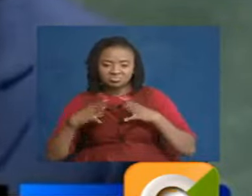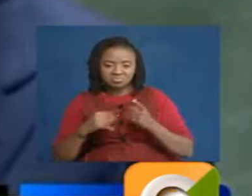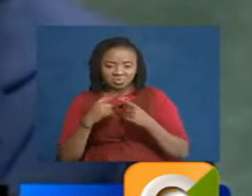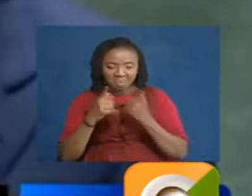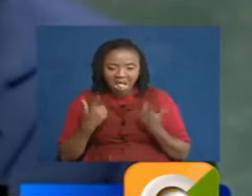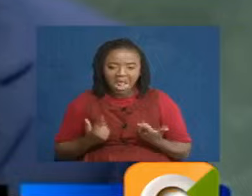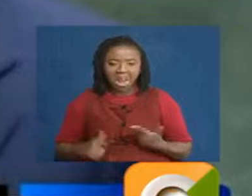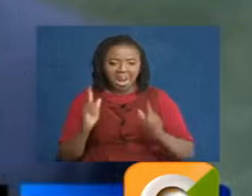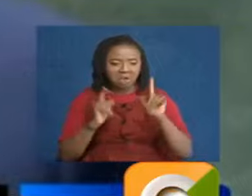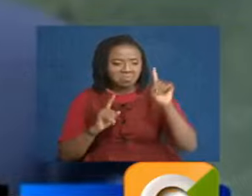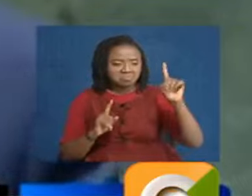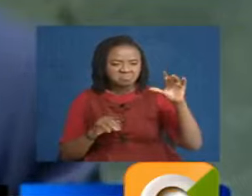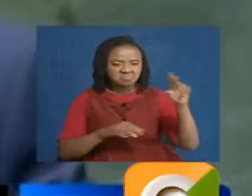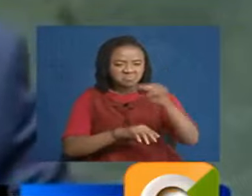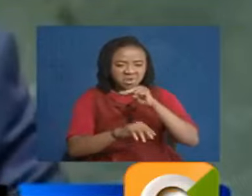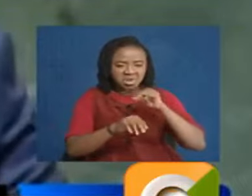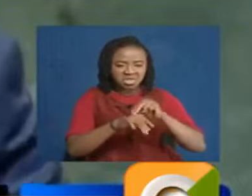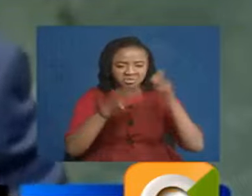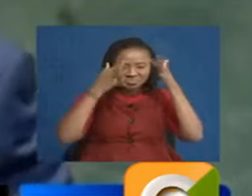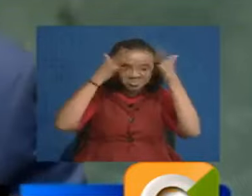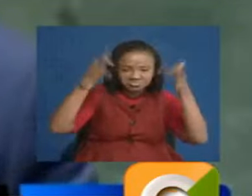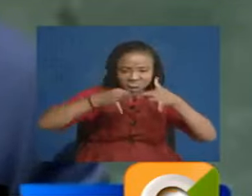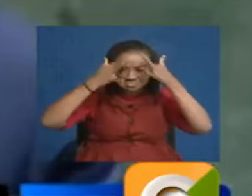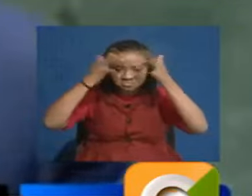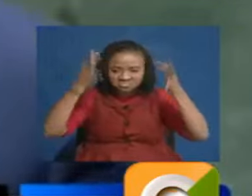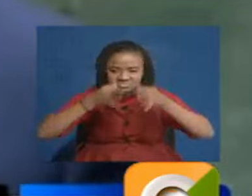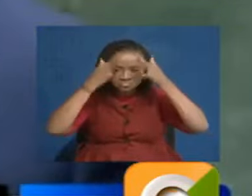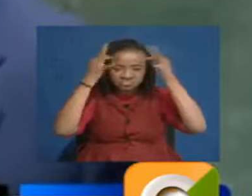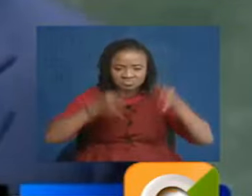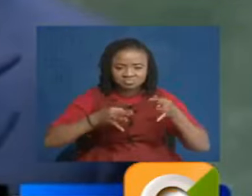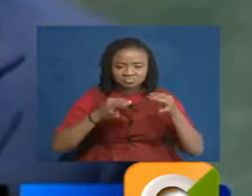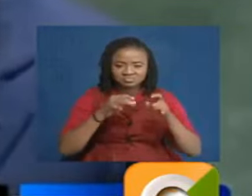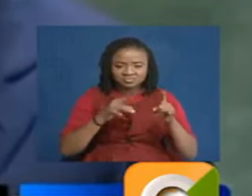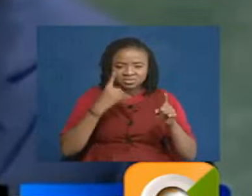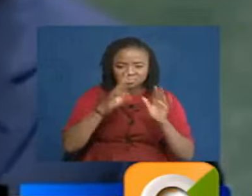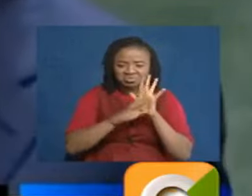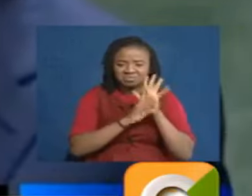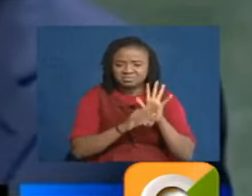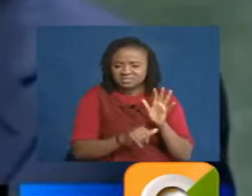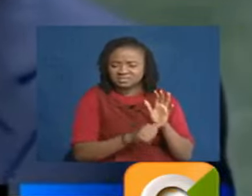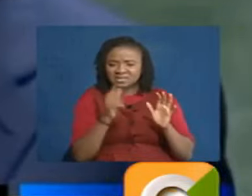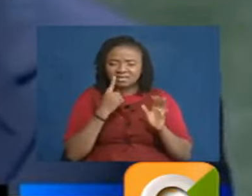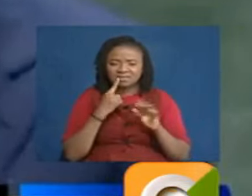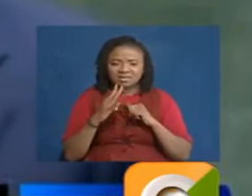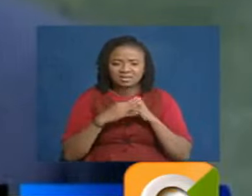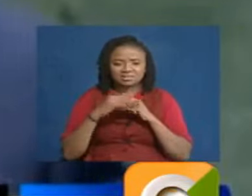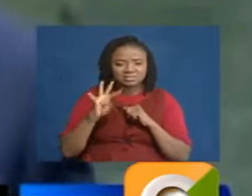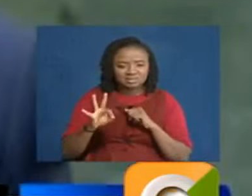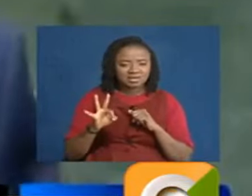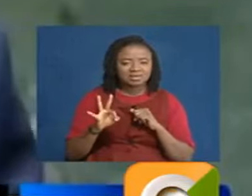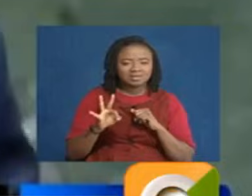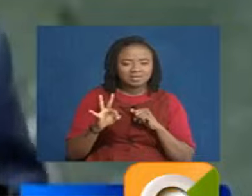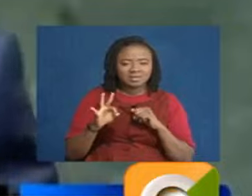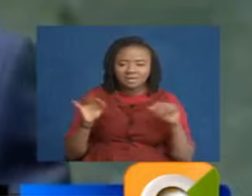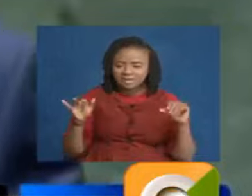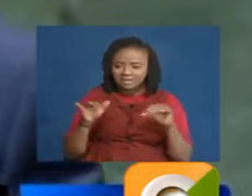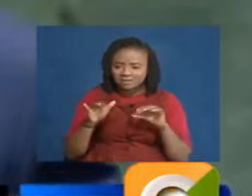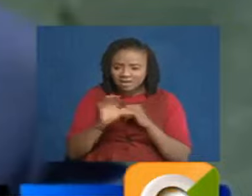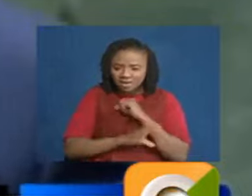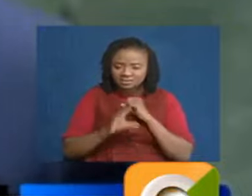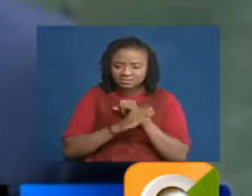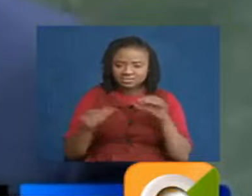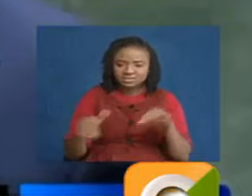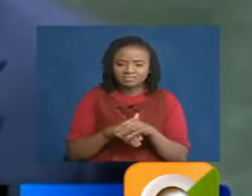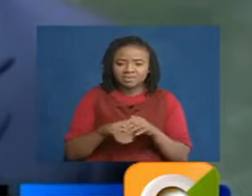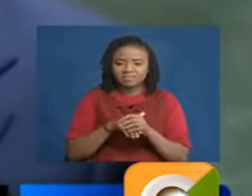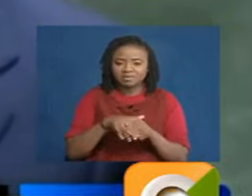to veto decisions of the remaining 193 member states in the